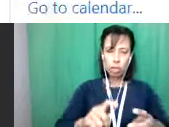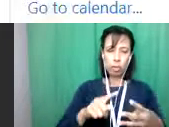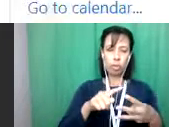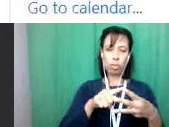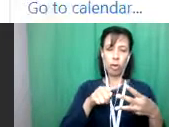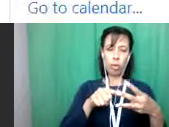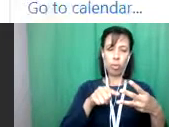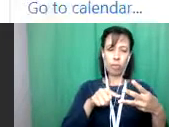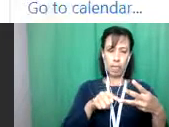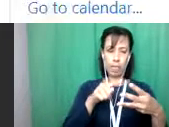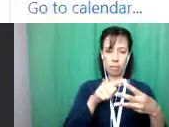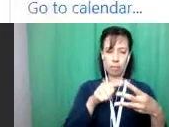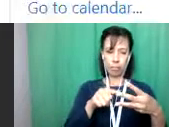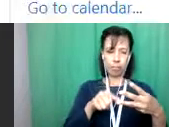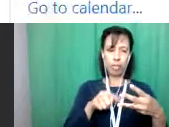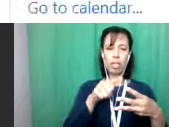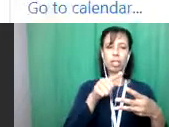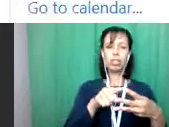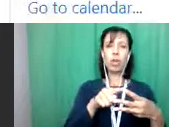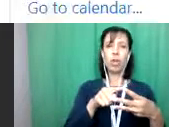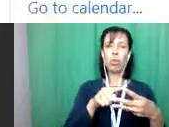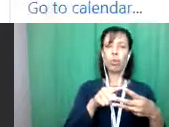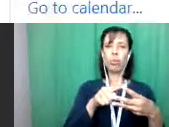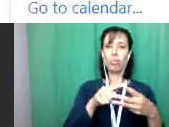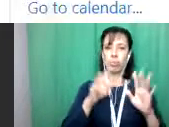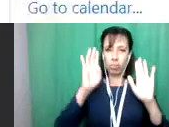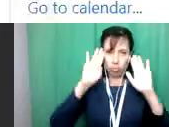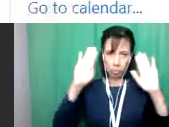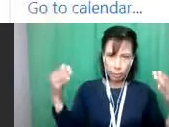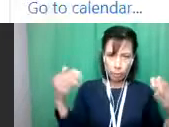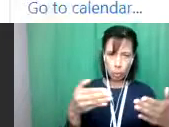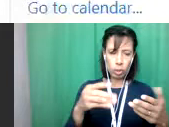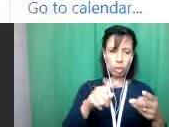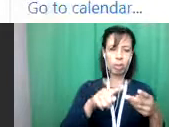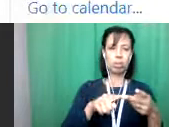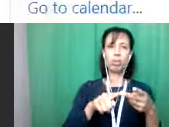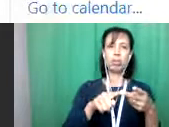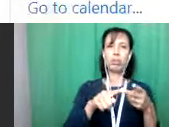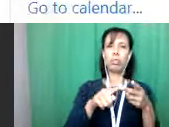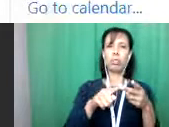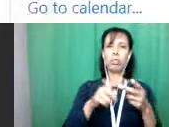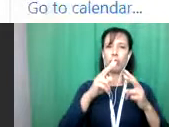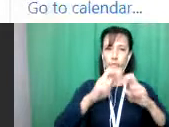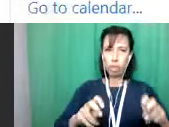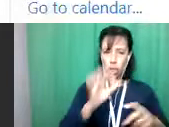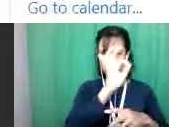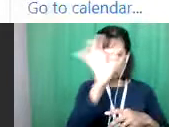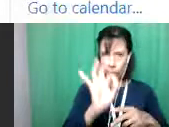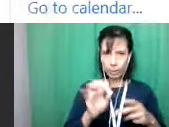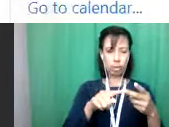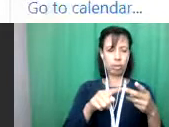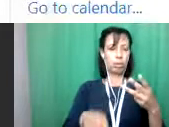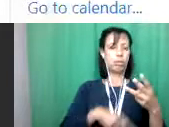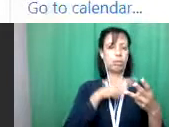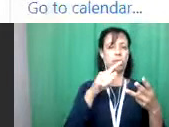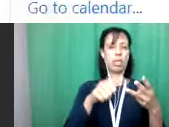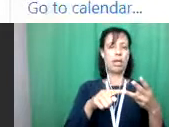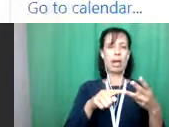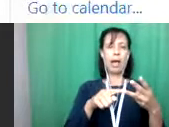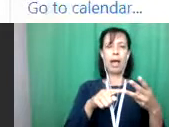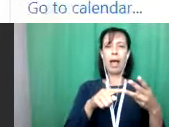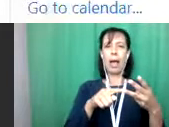What's your focus? What's your research question? What literature you have found that will support you